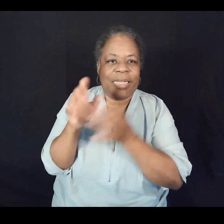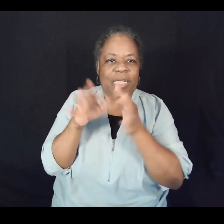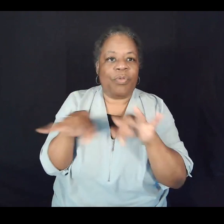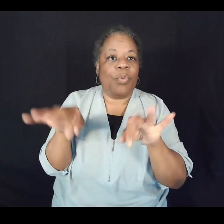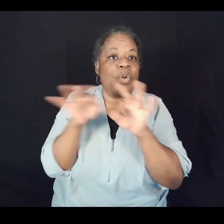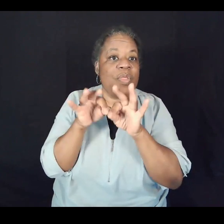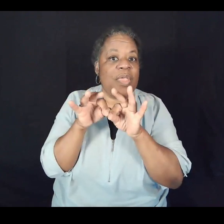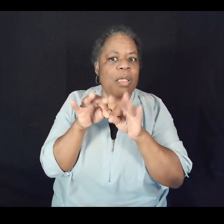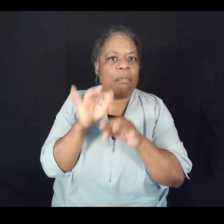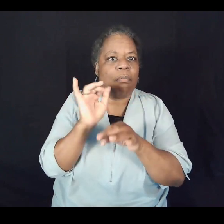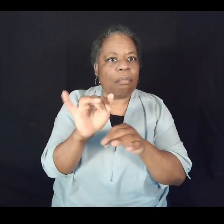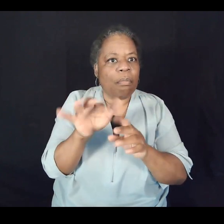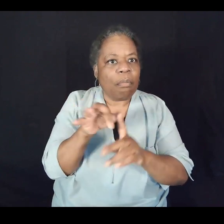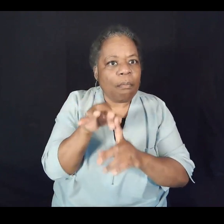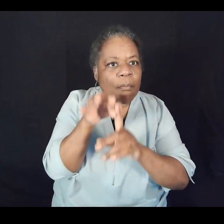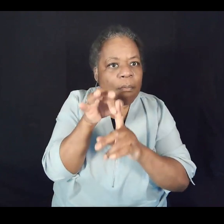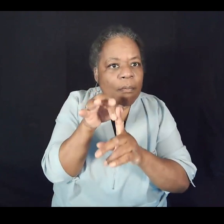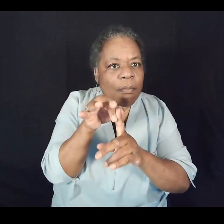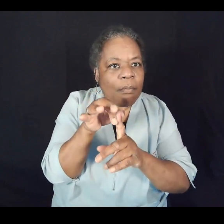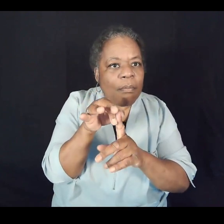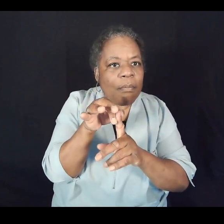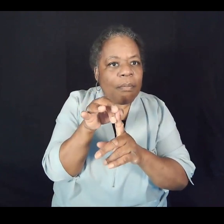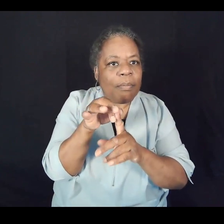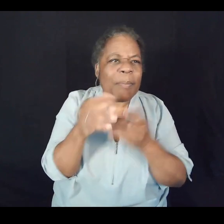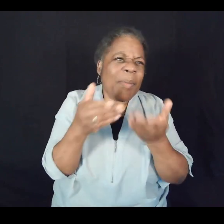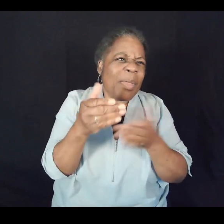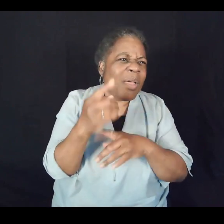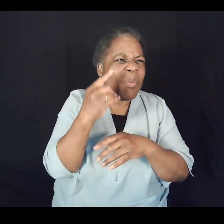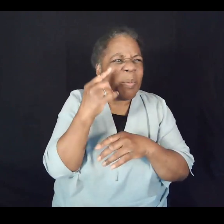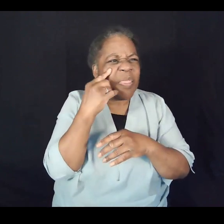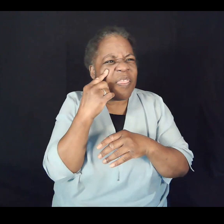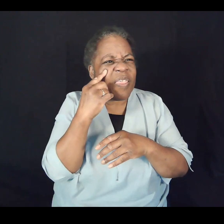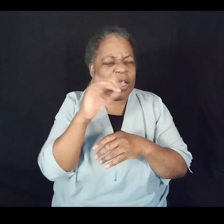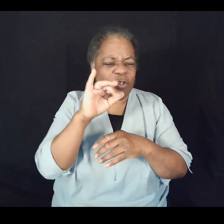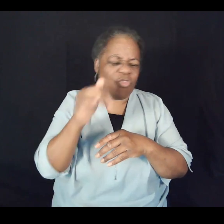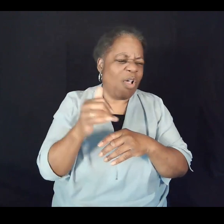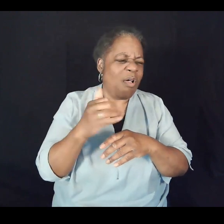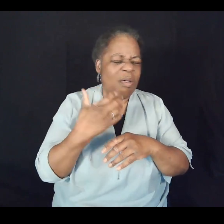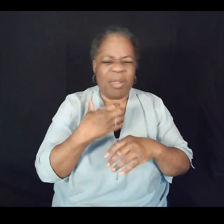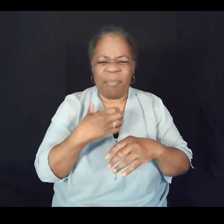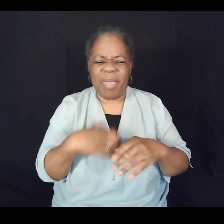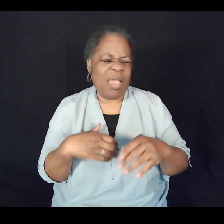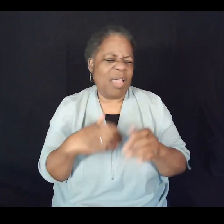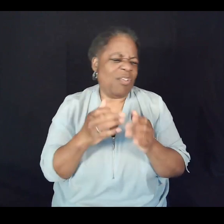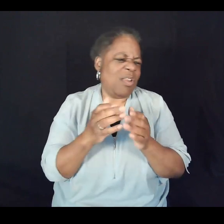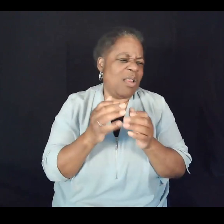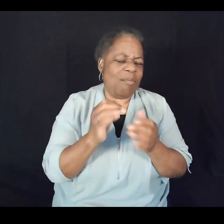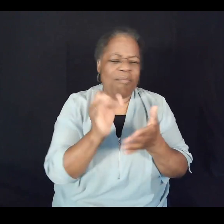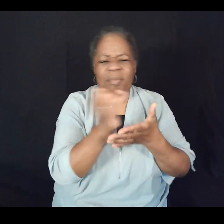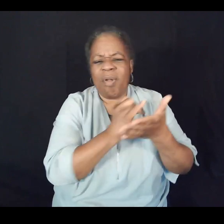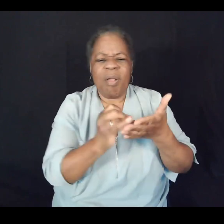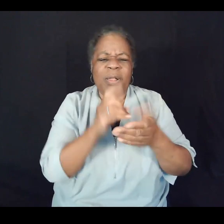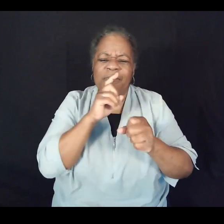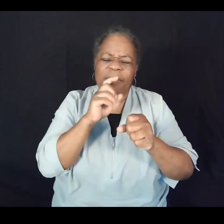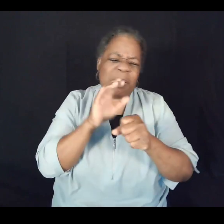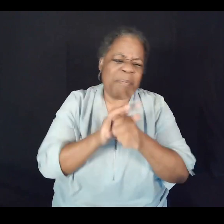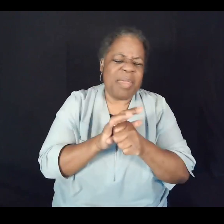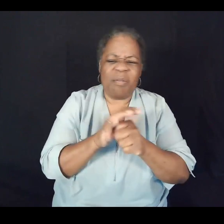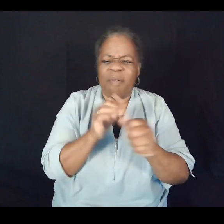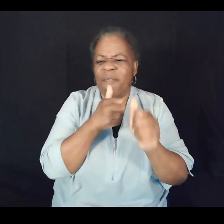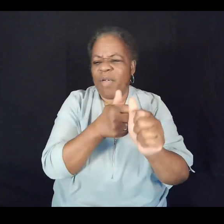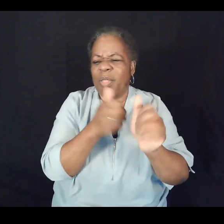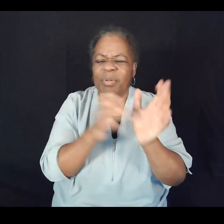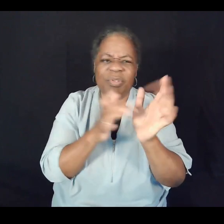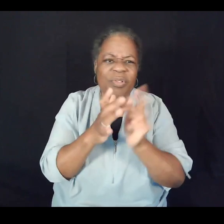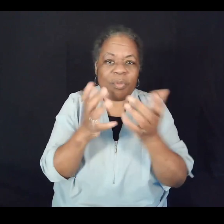significant. Now, we might think that John is just a passionate artist and a committed follower of Jesus, and he wants to honor Jesus, and